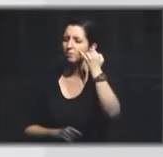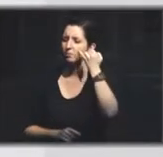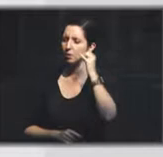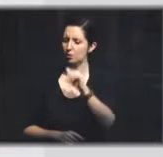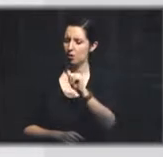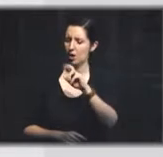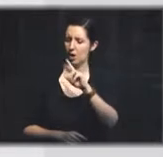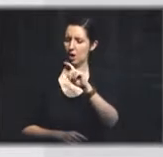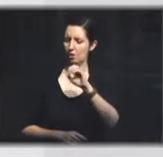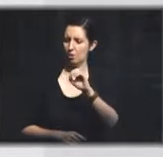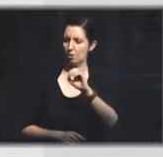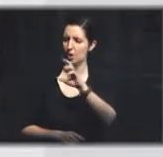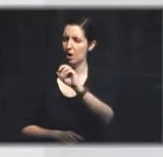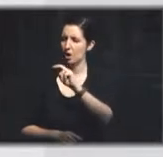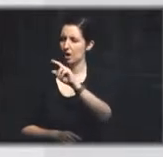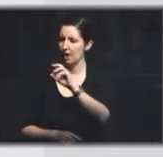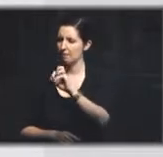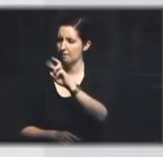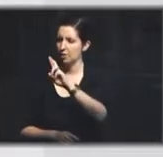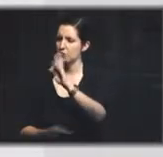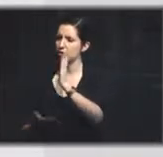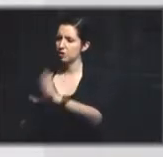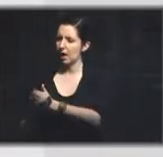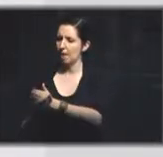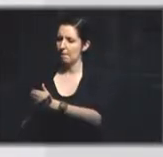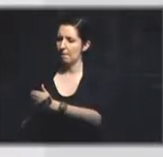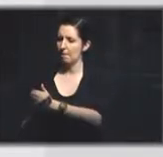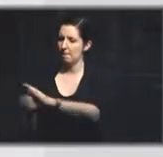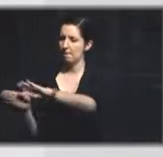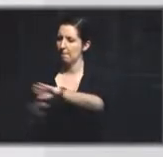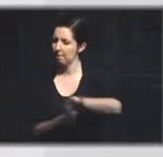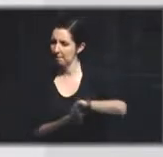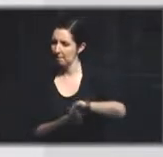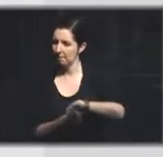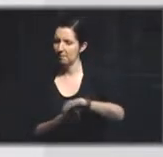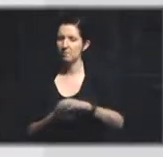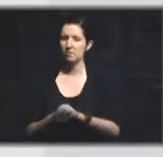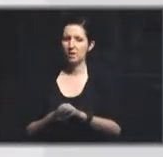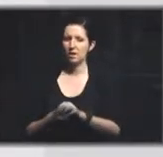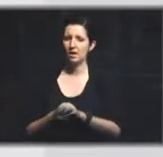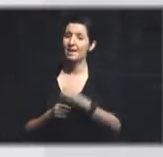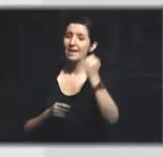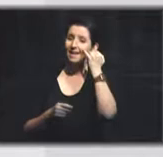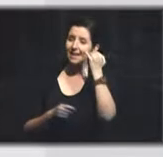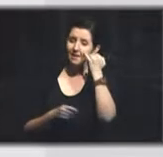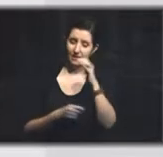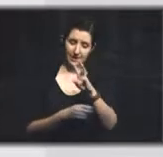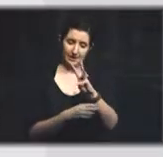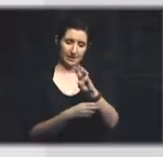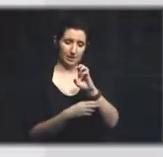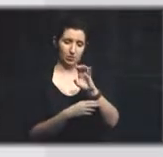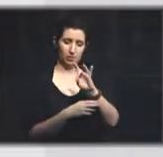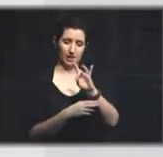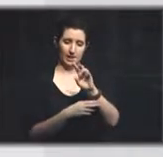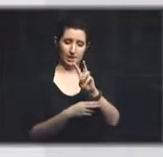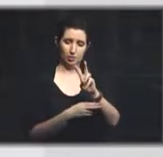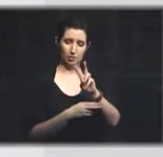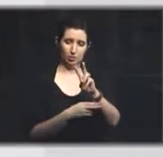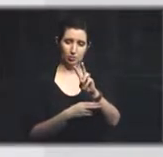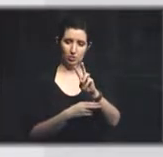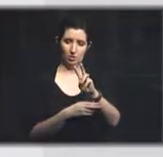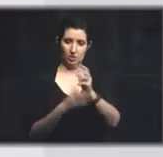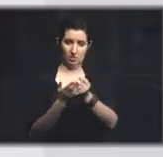Because, you know, what's the real apples-to-apples comparison here? Well, if we pulled that at 682 out, we